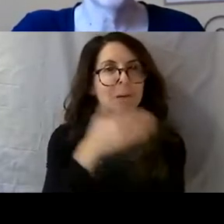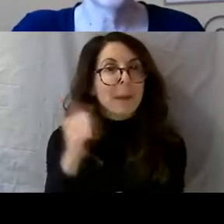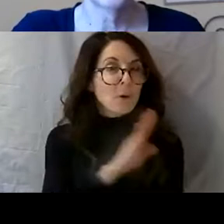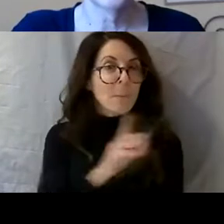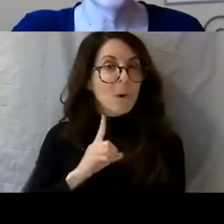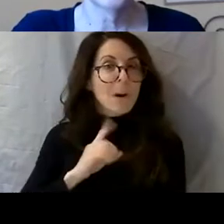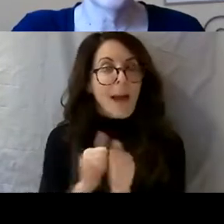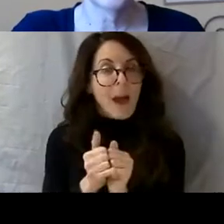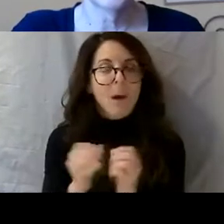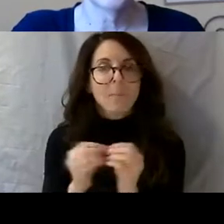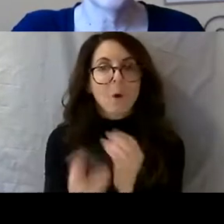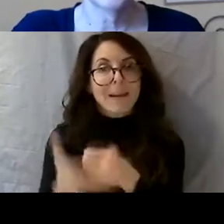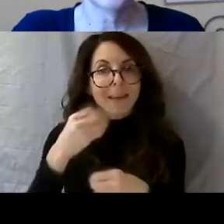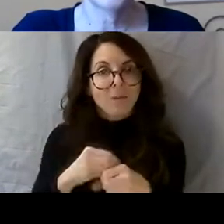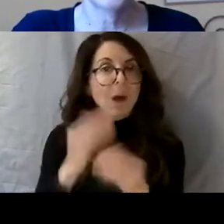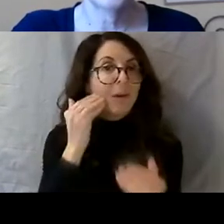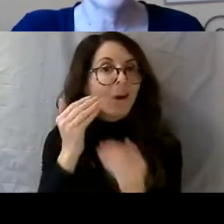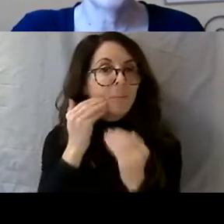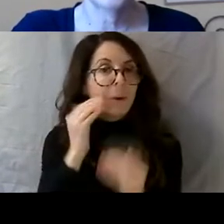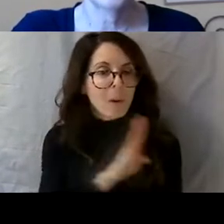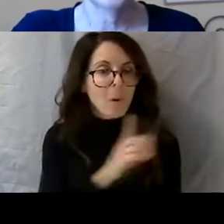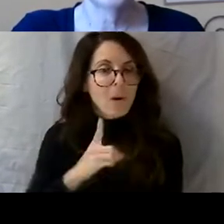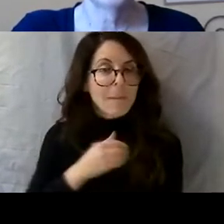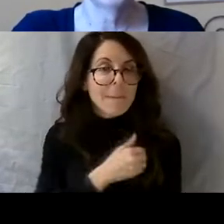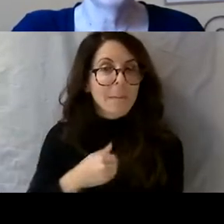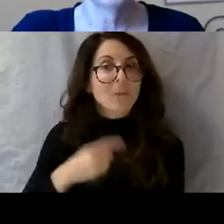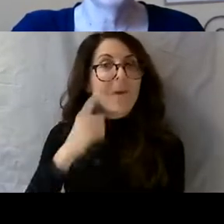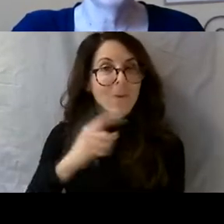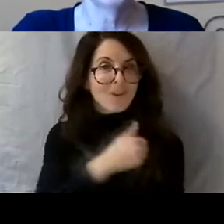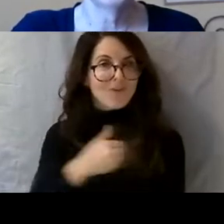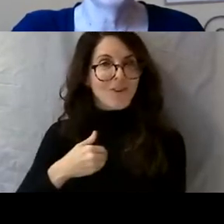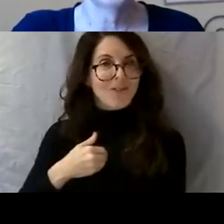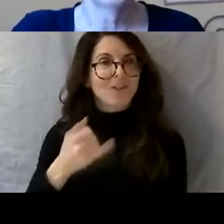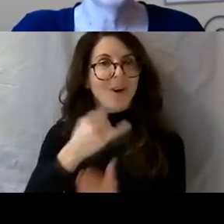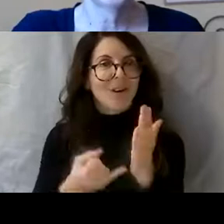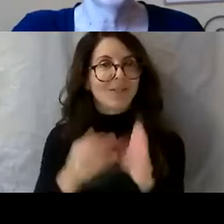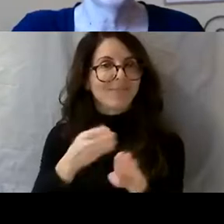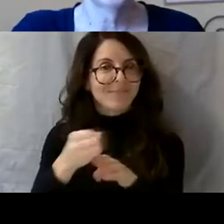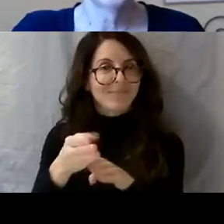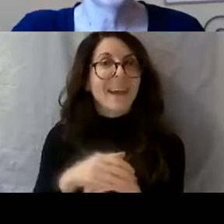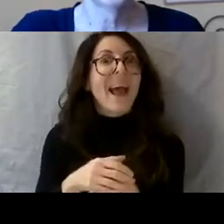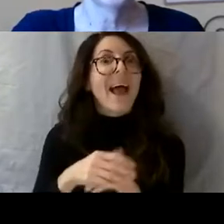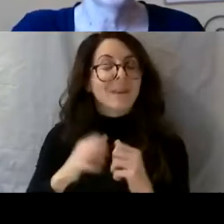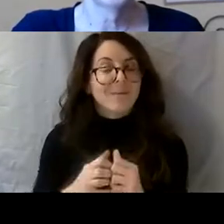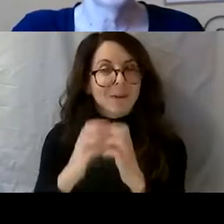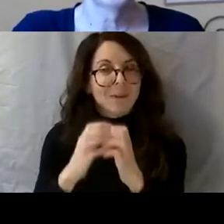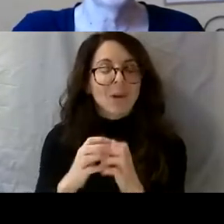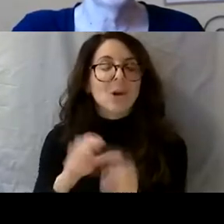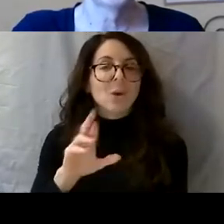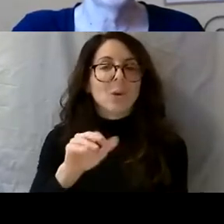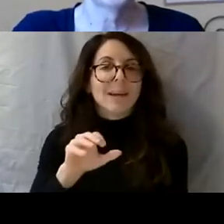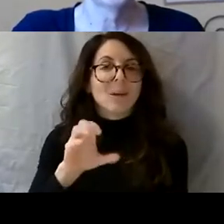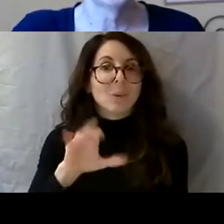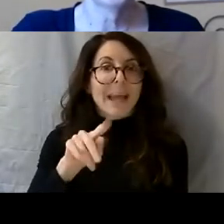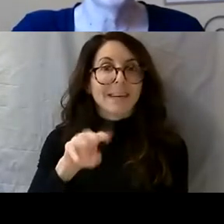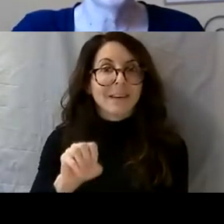engaged and knowledgeable board members for Toronto's arts sector. And thus Creative Champions Network was formed. And over the last 7 years,